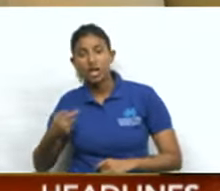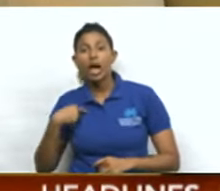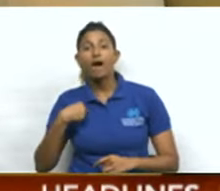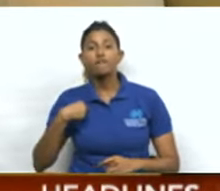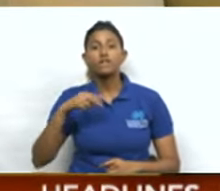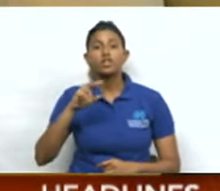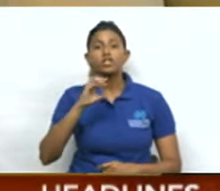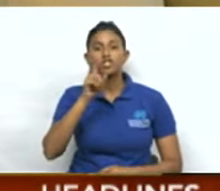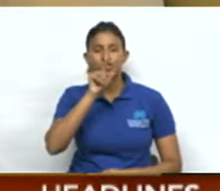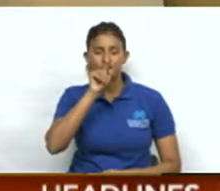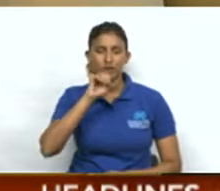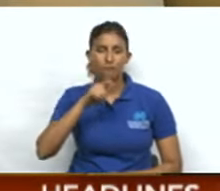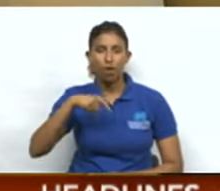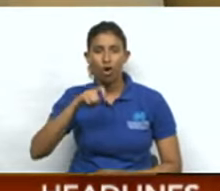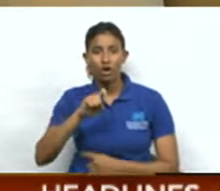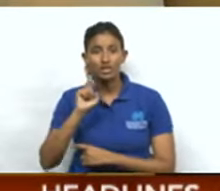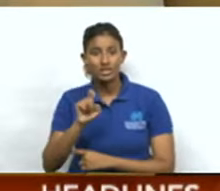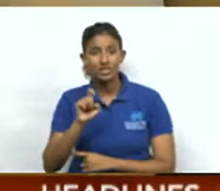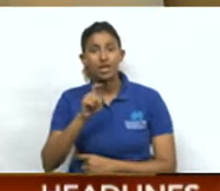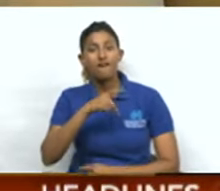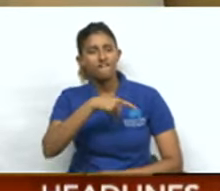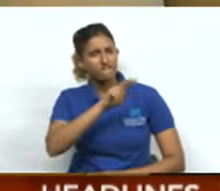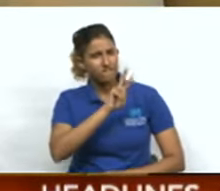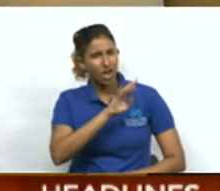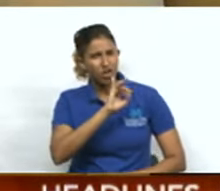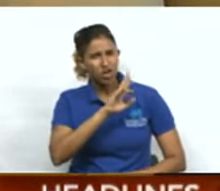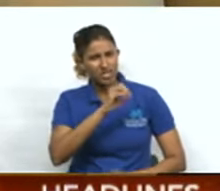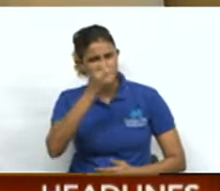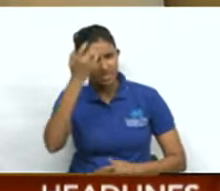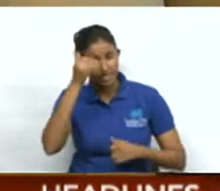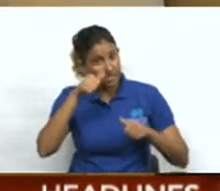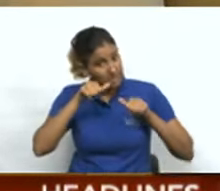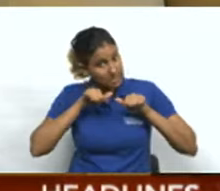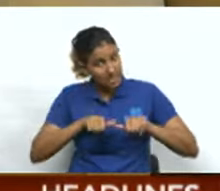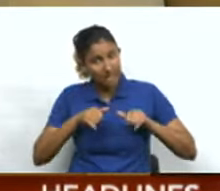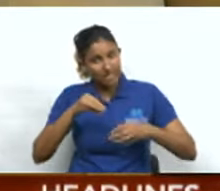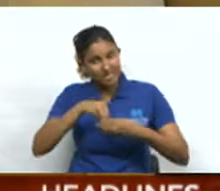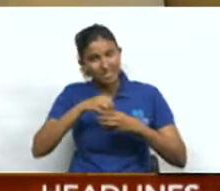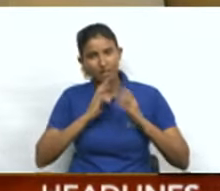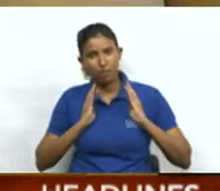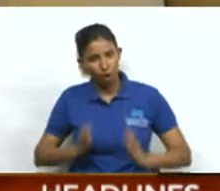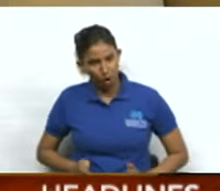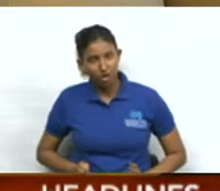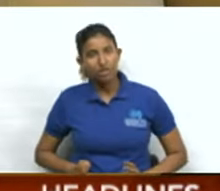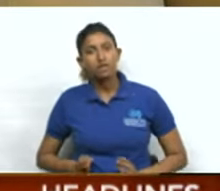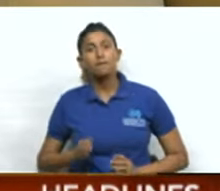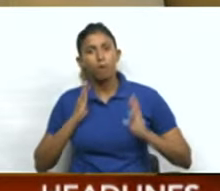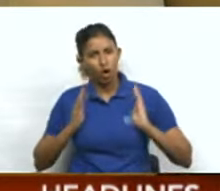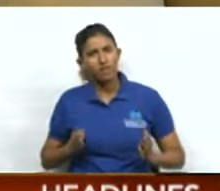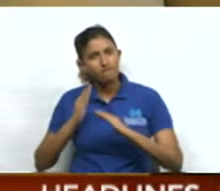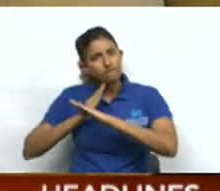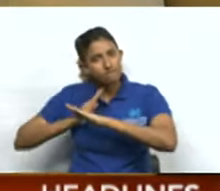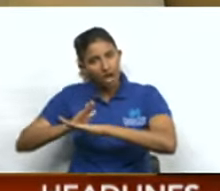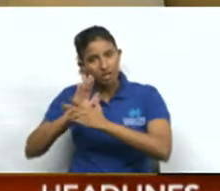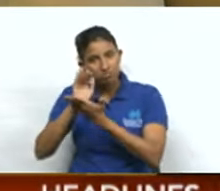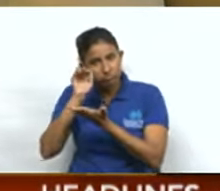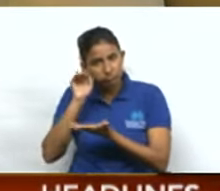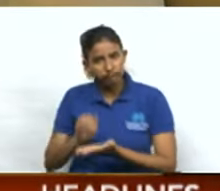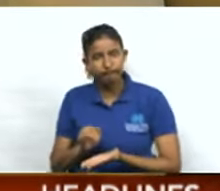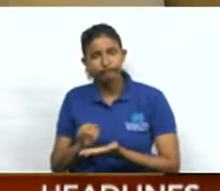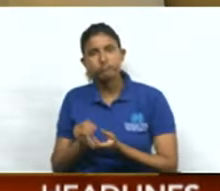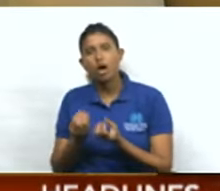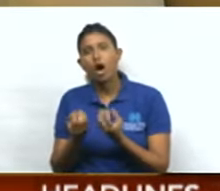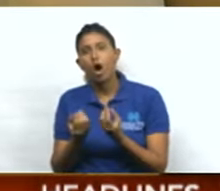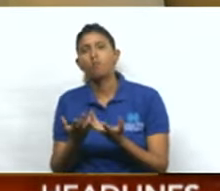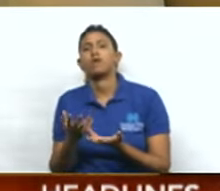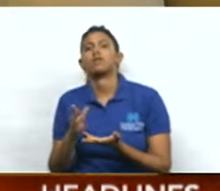virus remains in the body. The body has a way of fighting the virus and keeps it down. So after